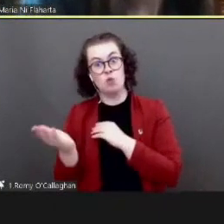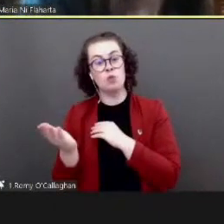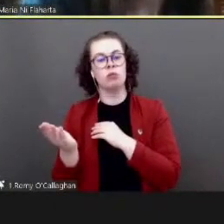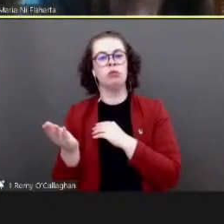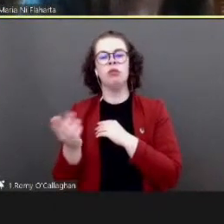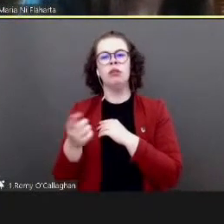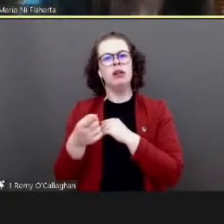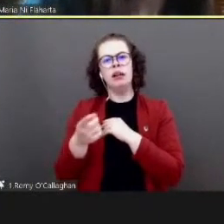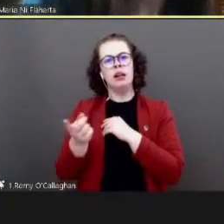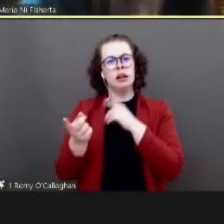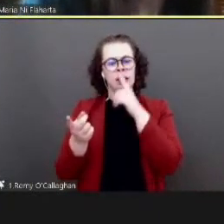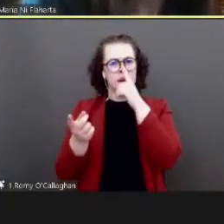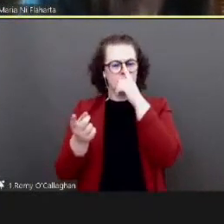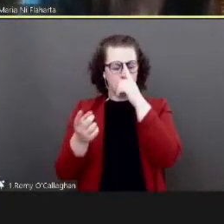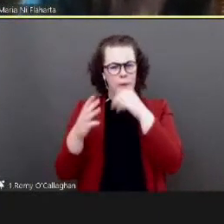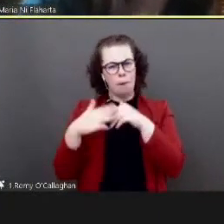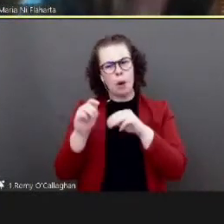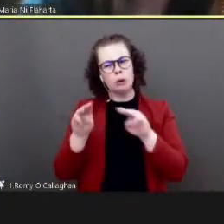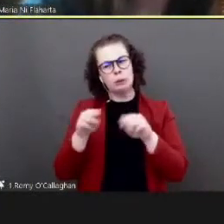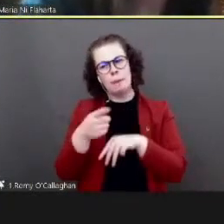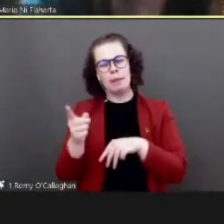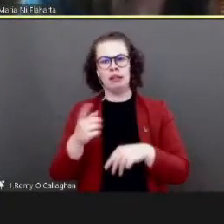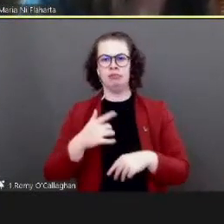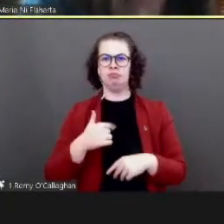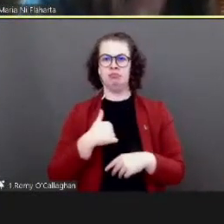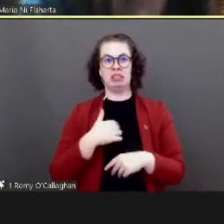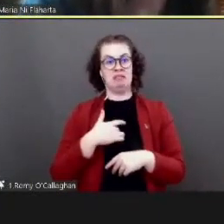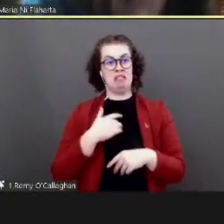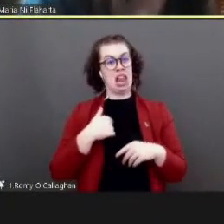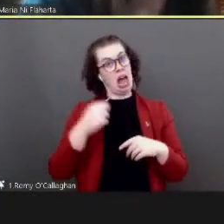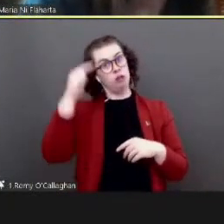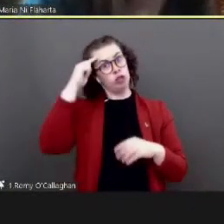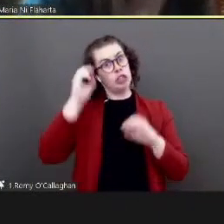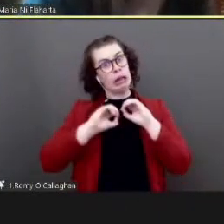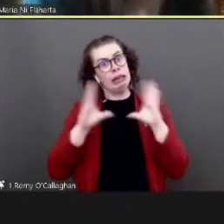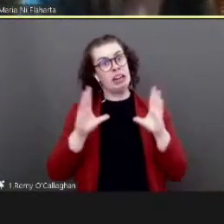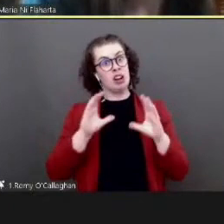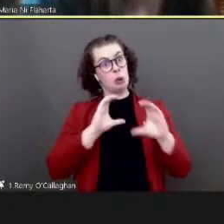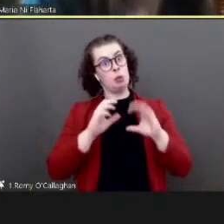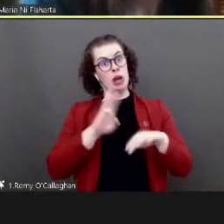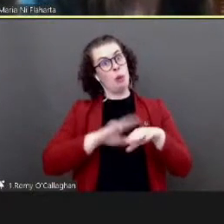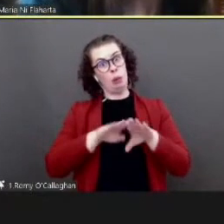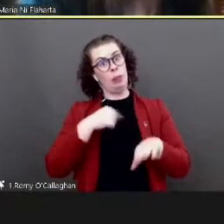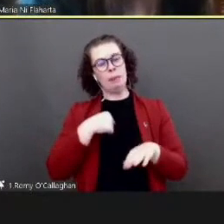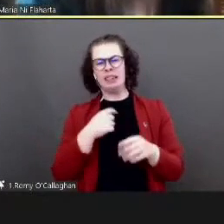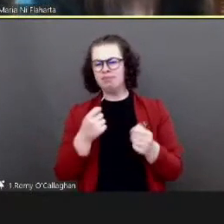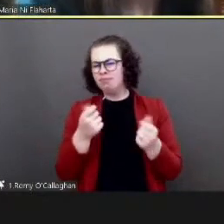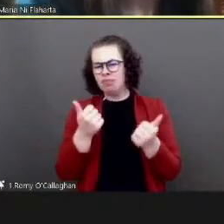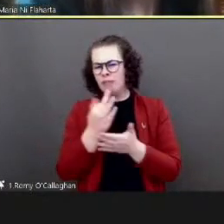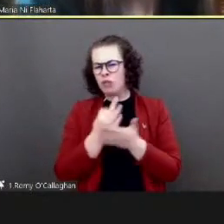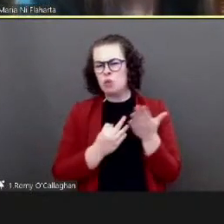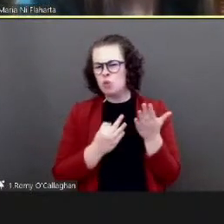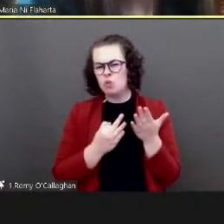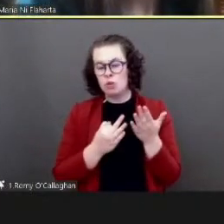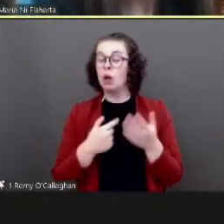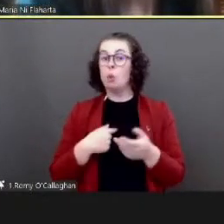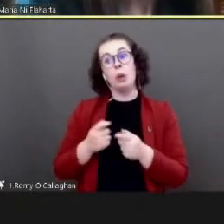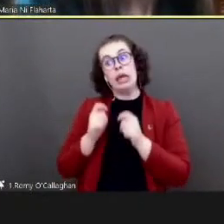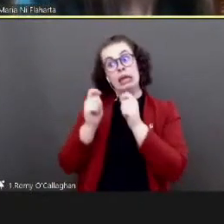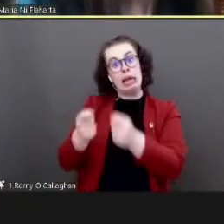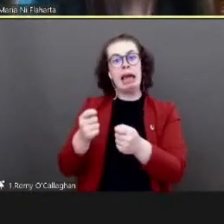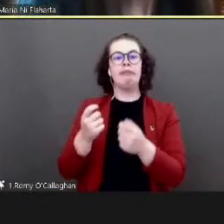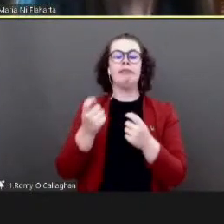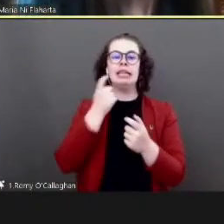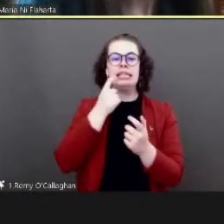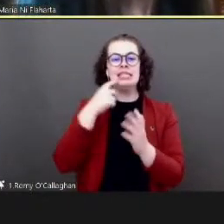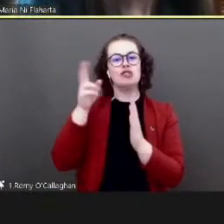there wasn't, most people we spoke to didn't feel it was being communicated to them effectively. We used Easy Read, obviously.